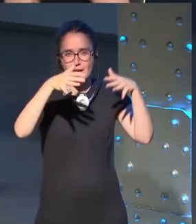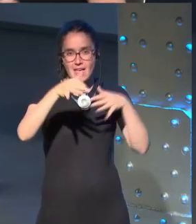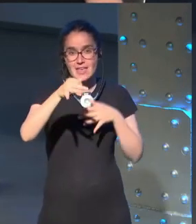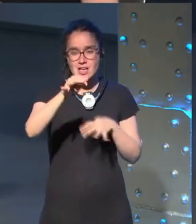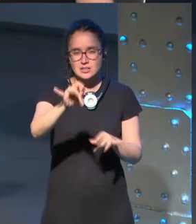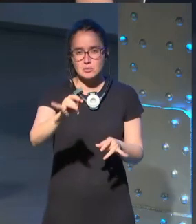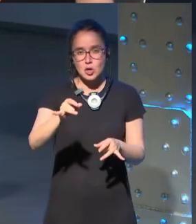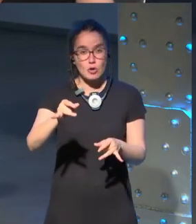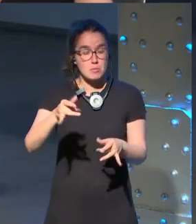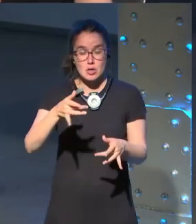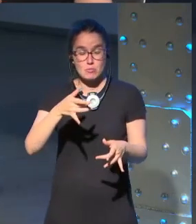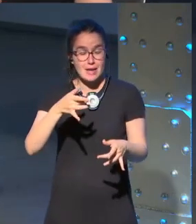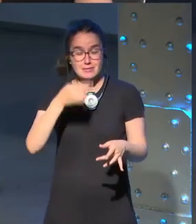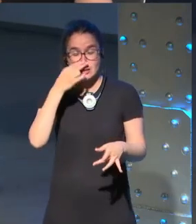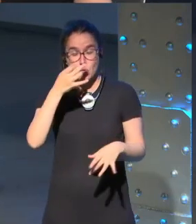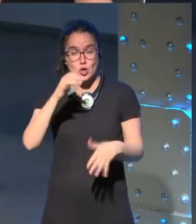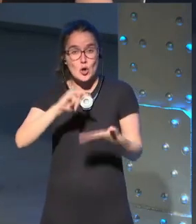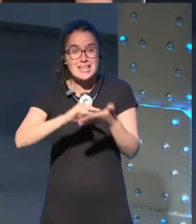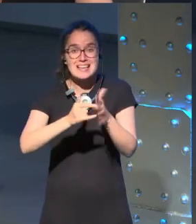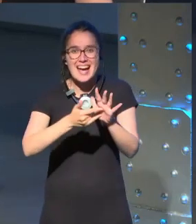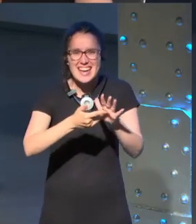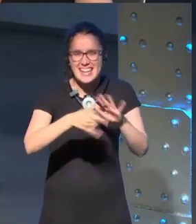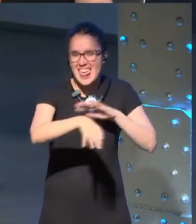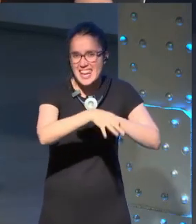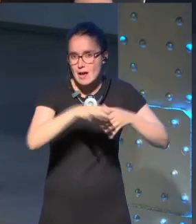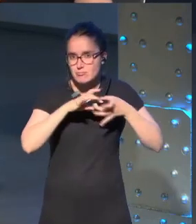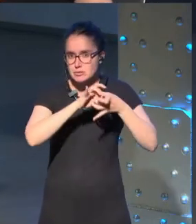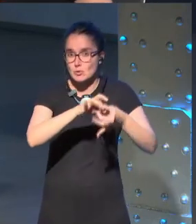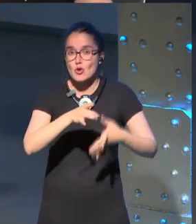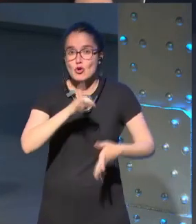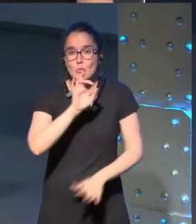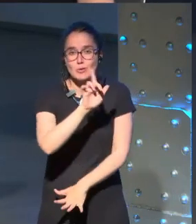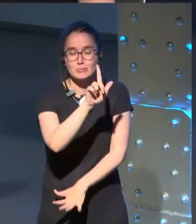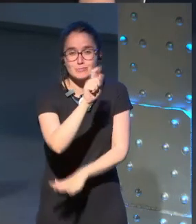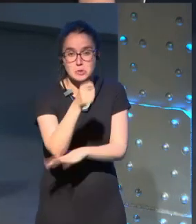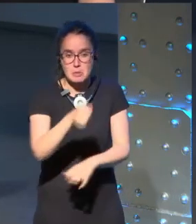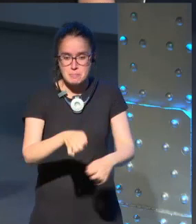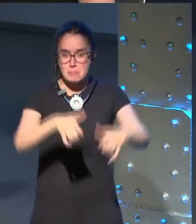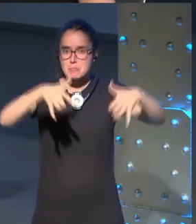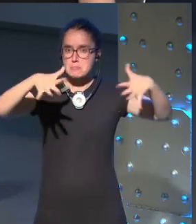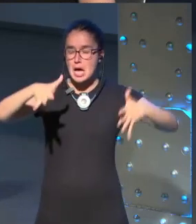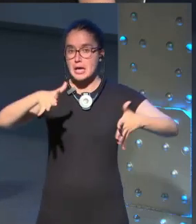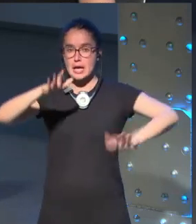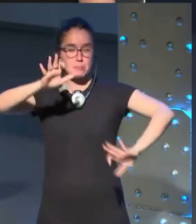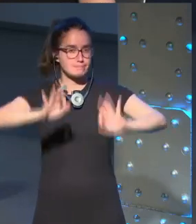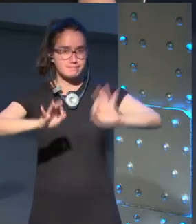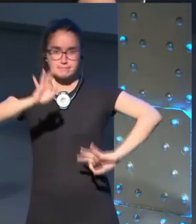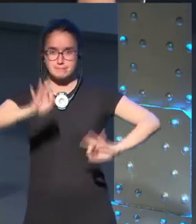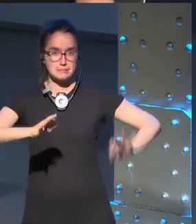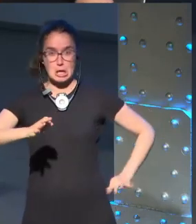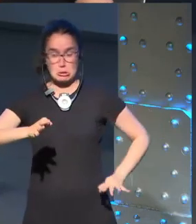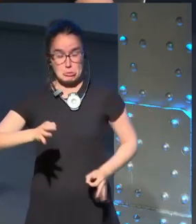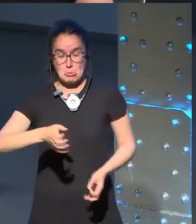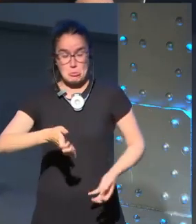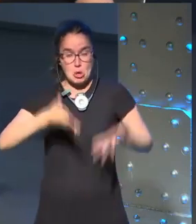not thrilled by the notion of a magic performance. I'm interested in how it was done. That's it.